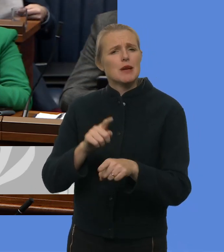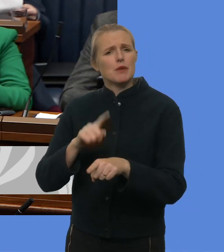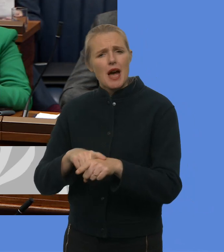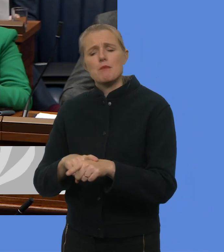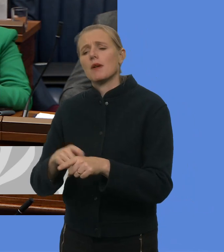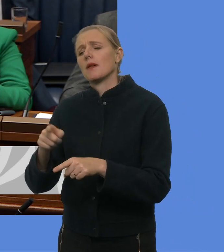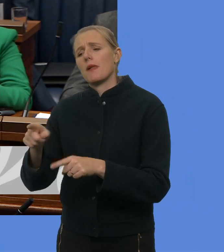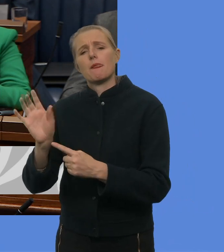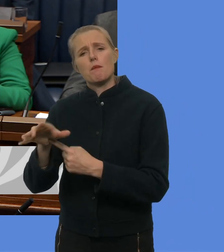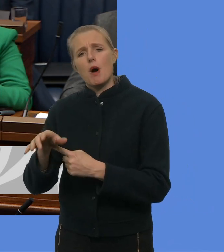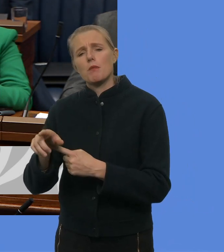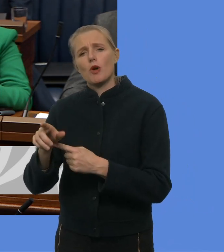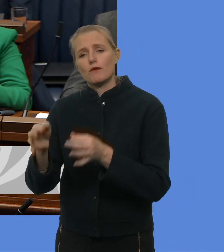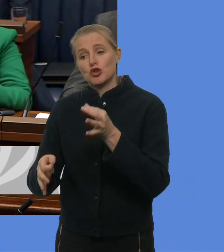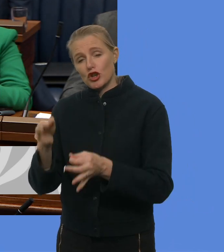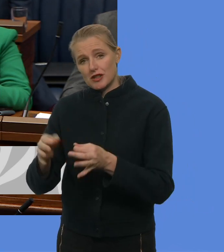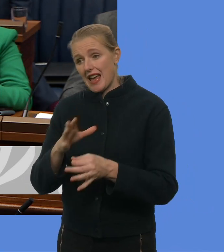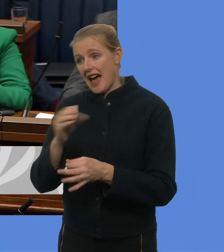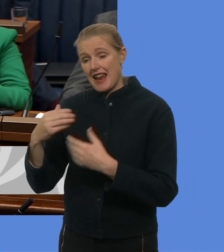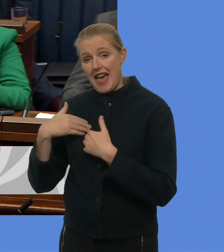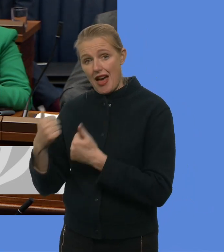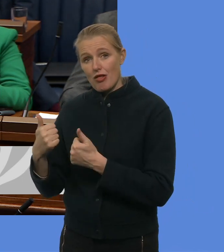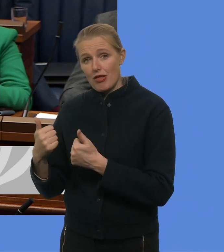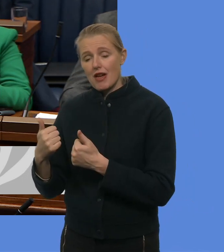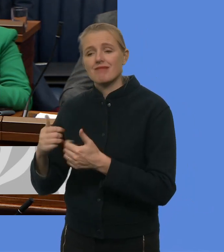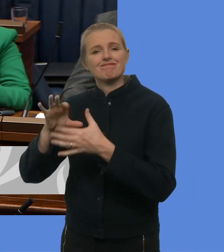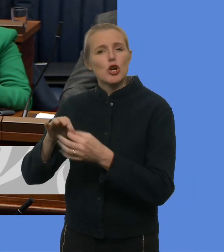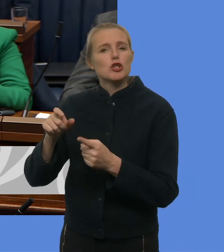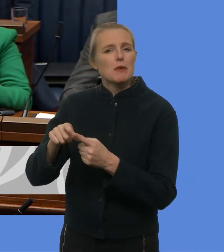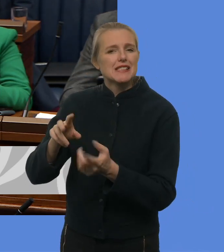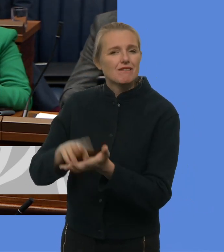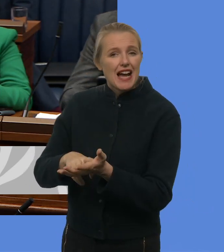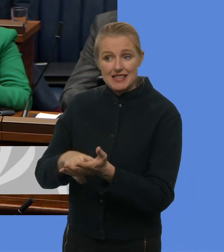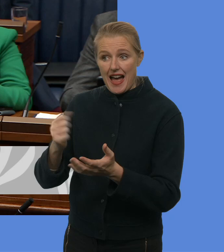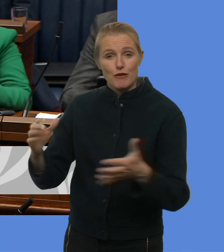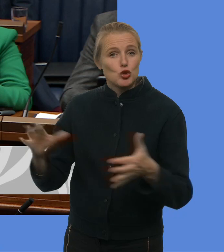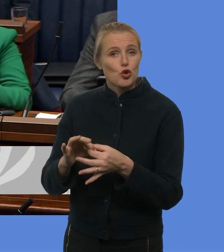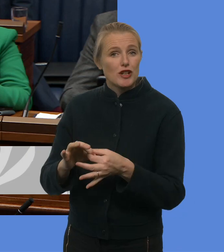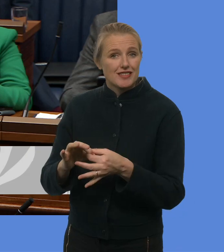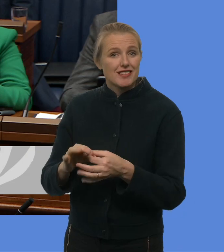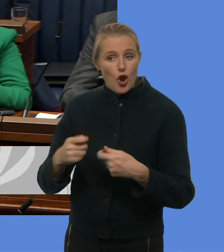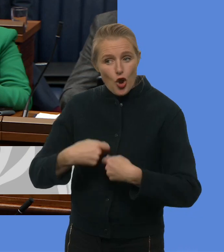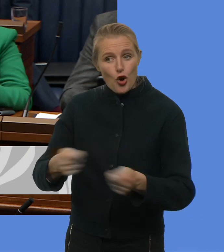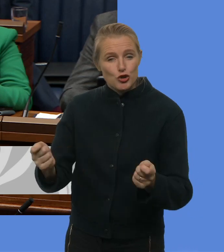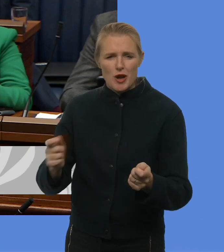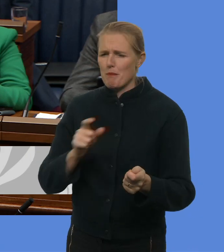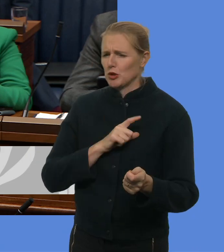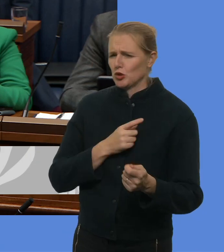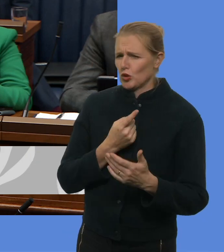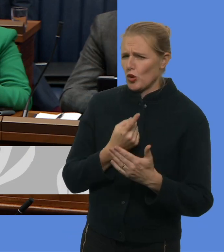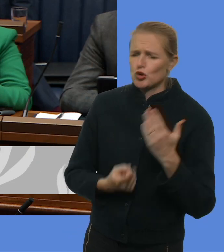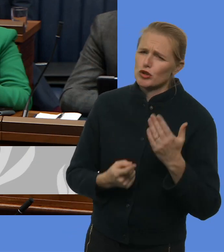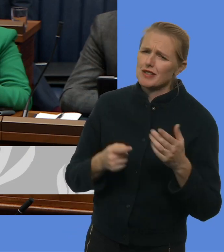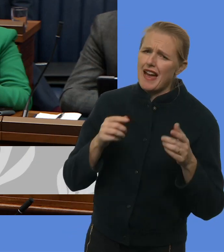between the Department of Justice and Health in relation to domestic violence, because, of course, we know that this is not just a female